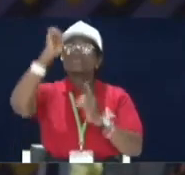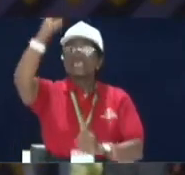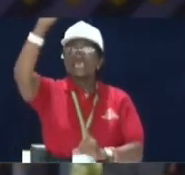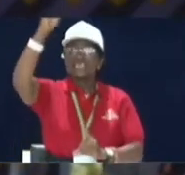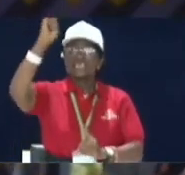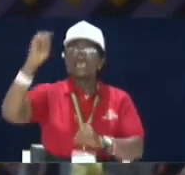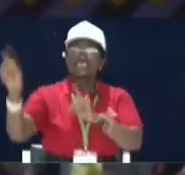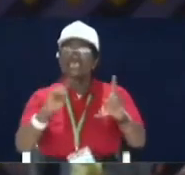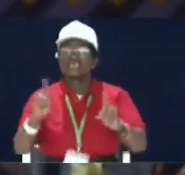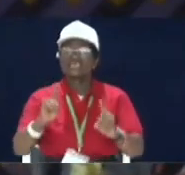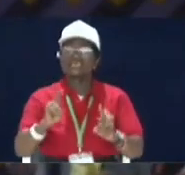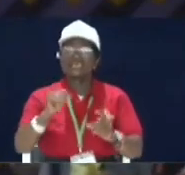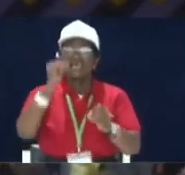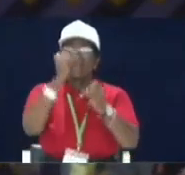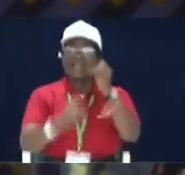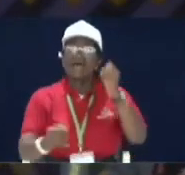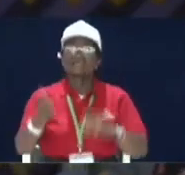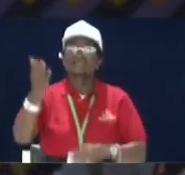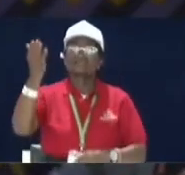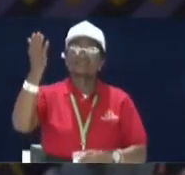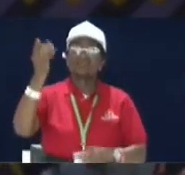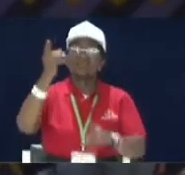he will do more this month.